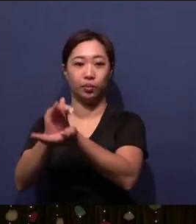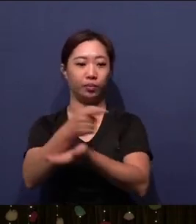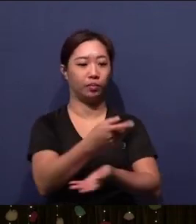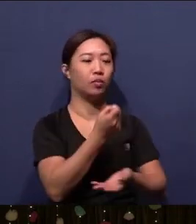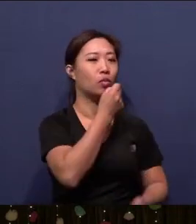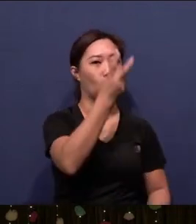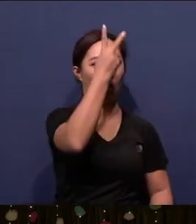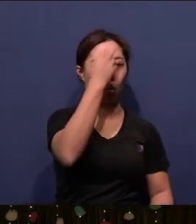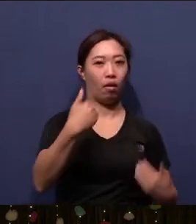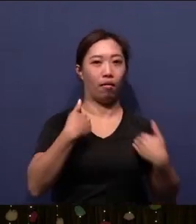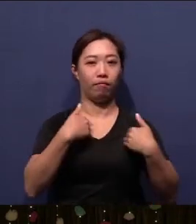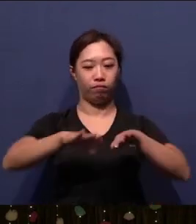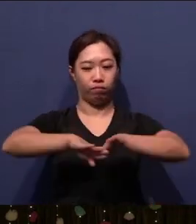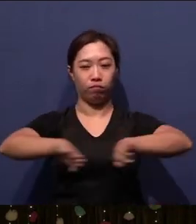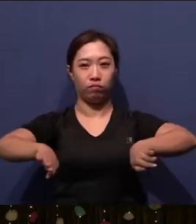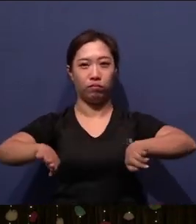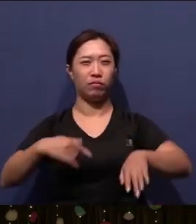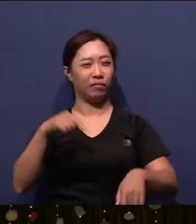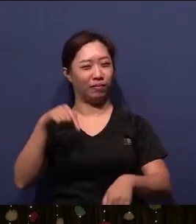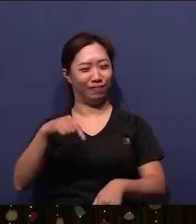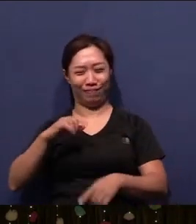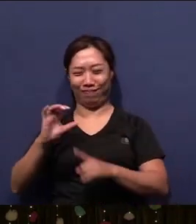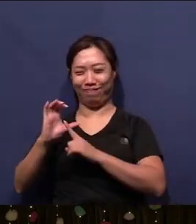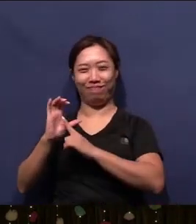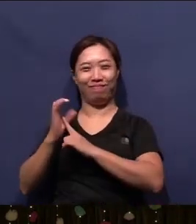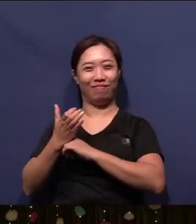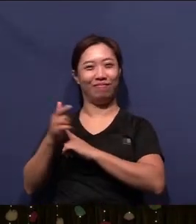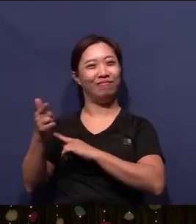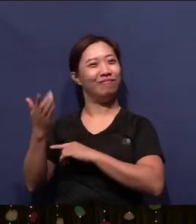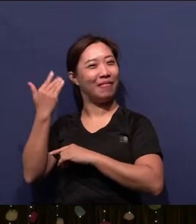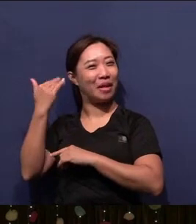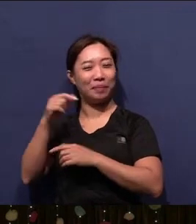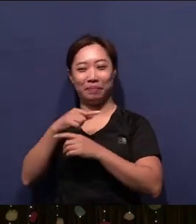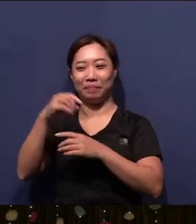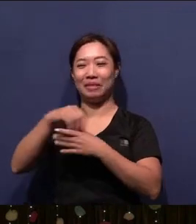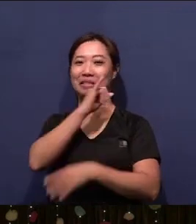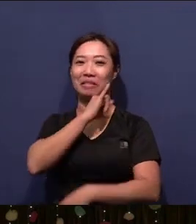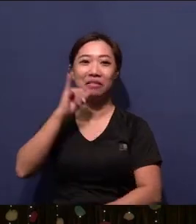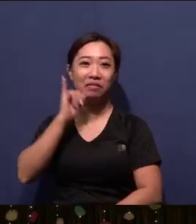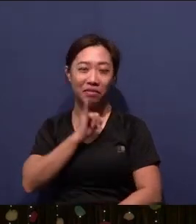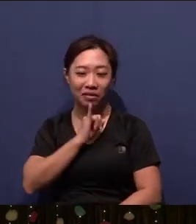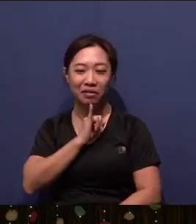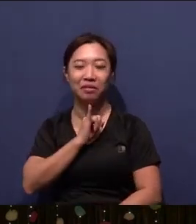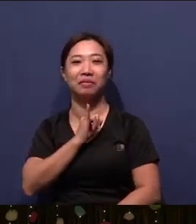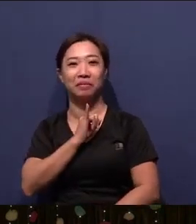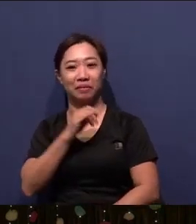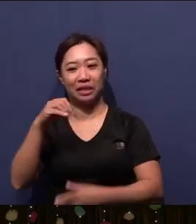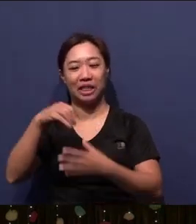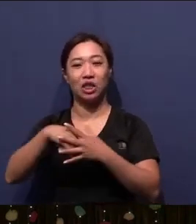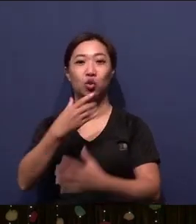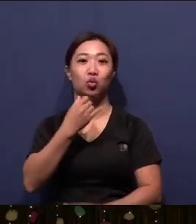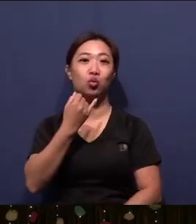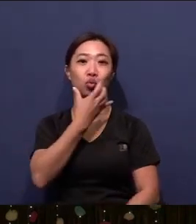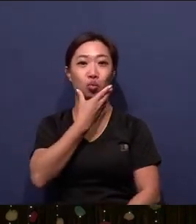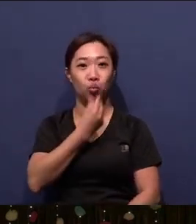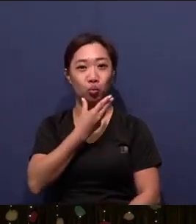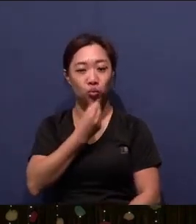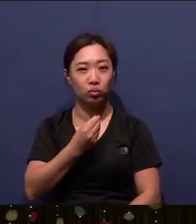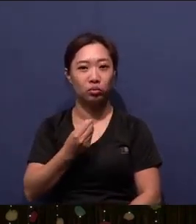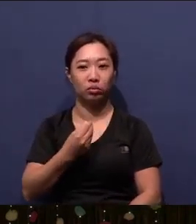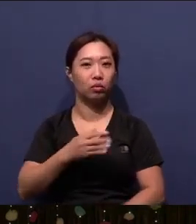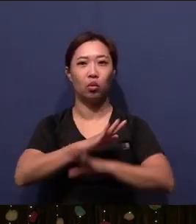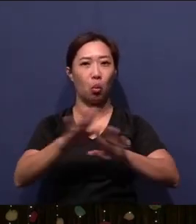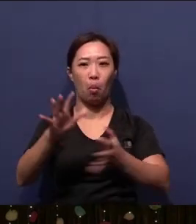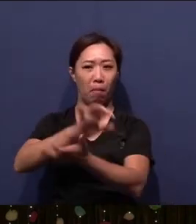And although in the cultures around Israel, the culture, or at least around the Jews, they don't mix sheep and